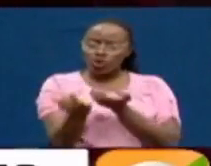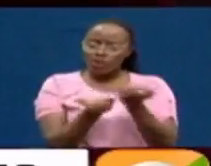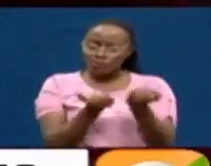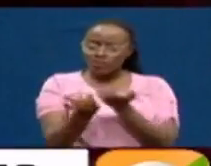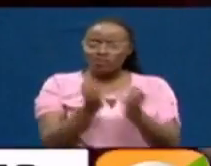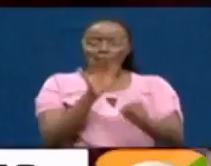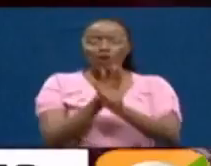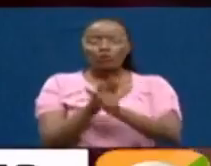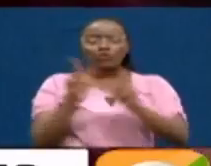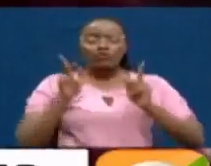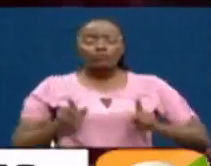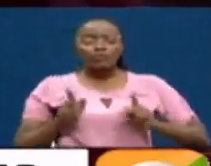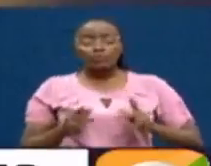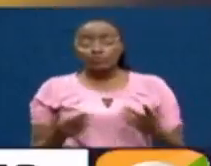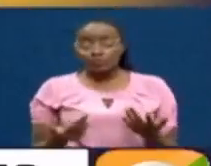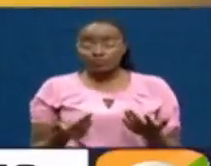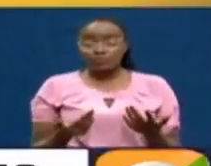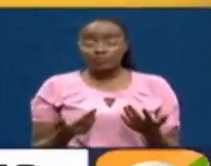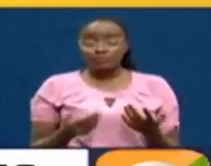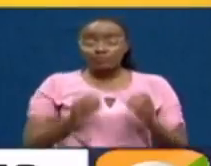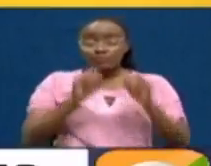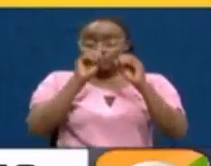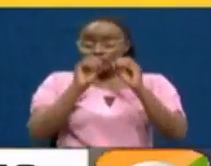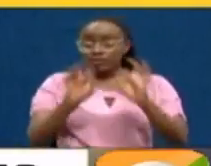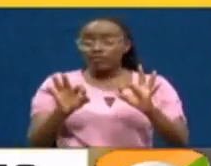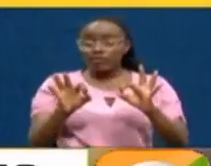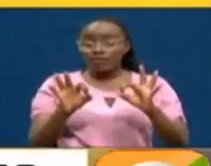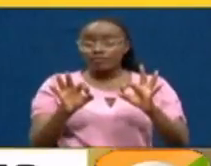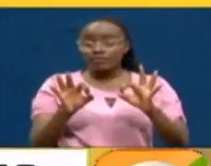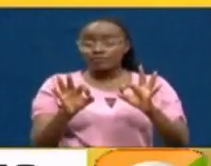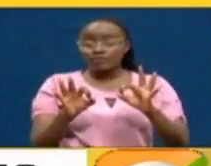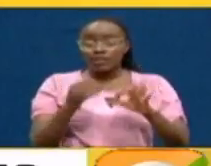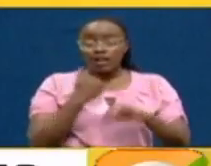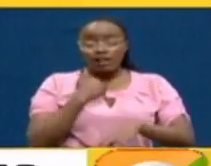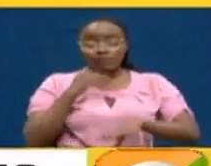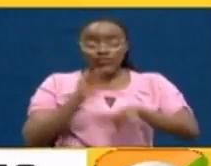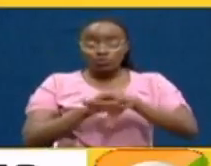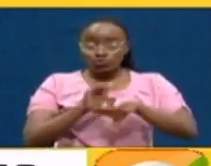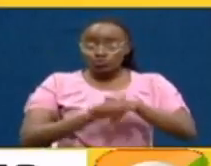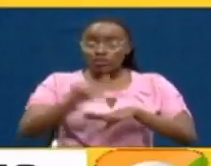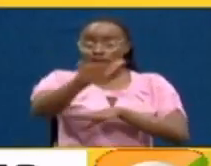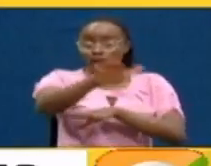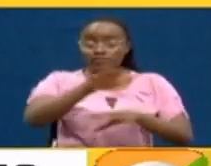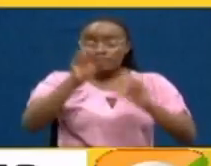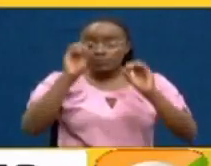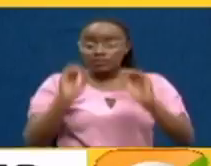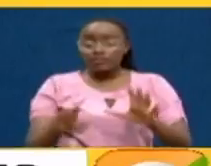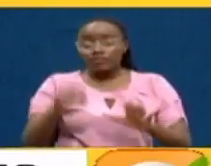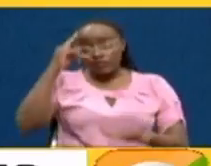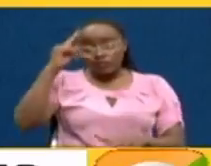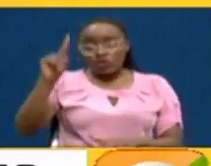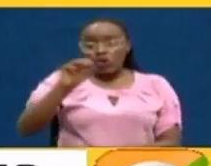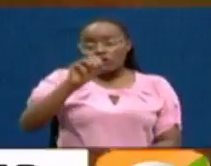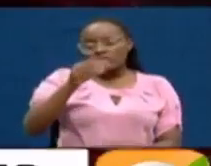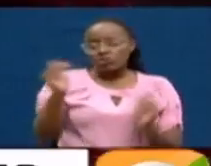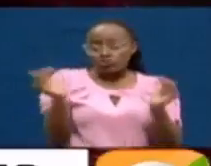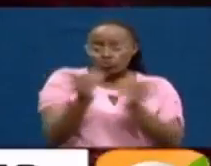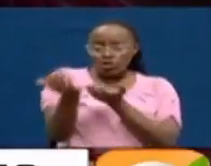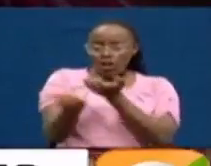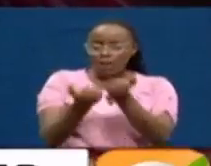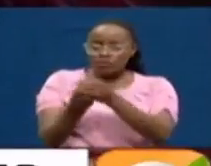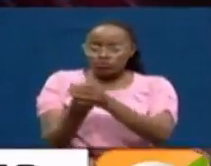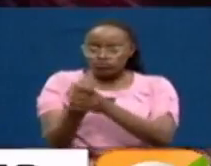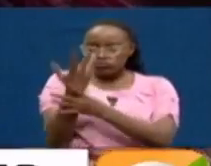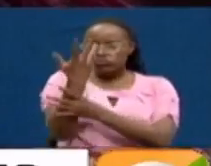majority people. So if we don't have a good conducive environment for SMEs to actually grow